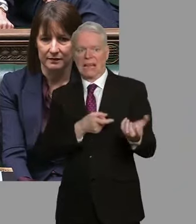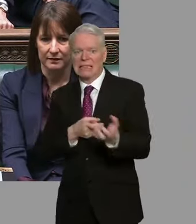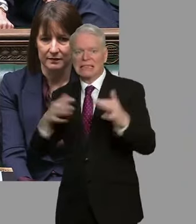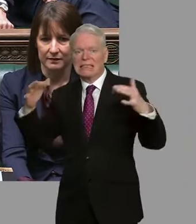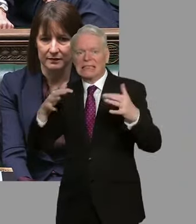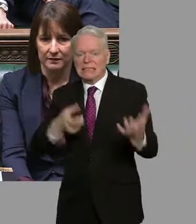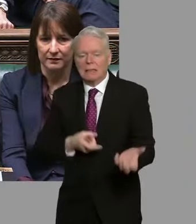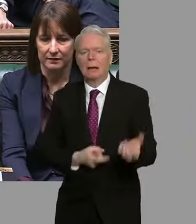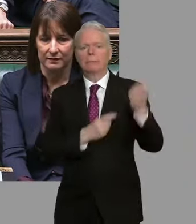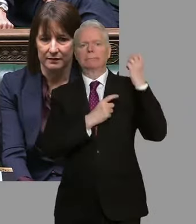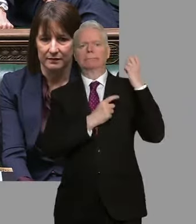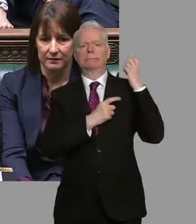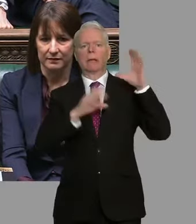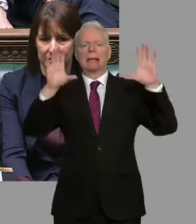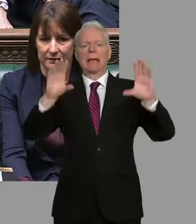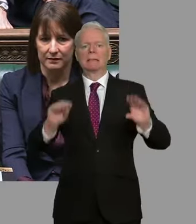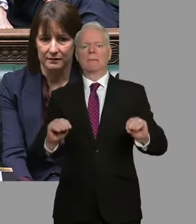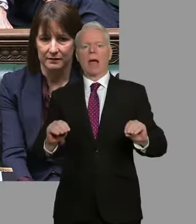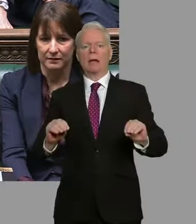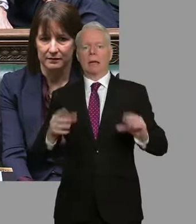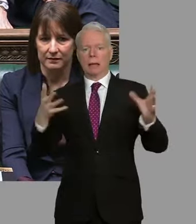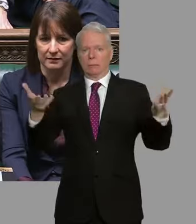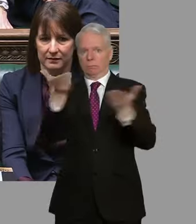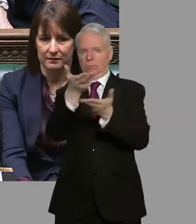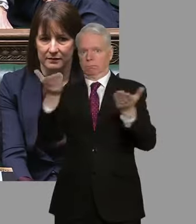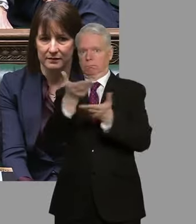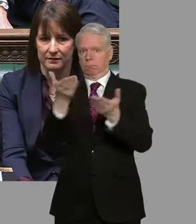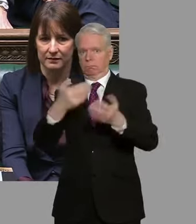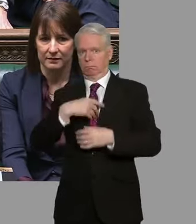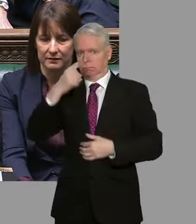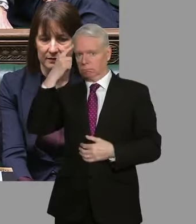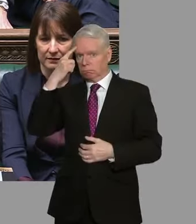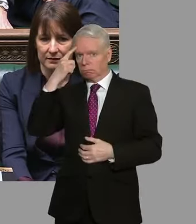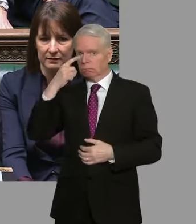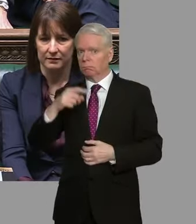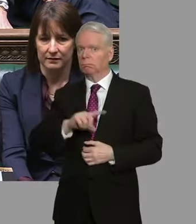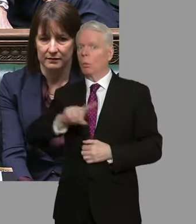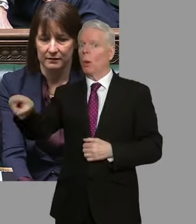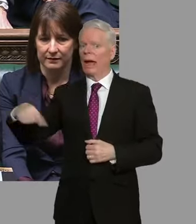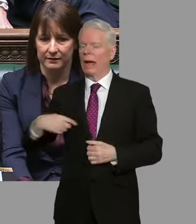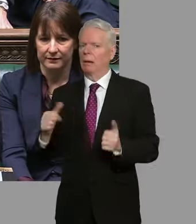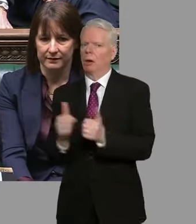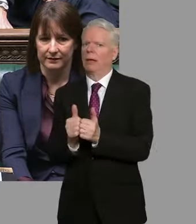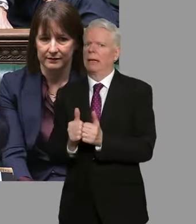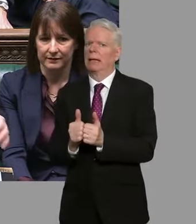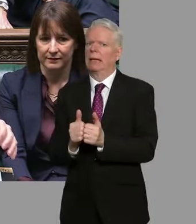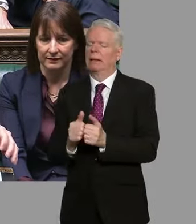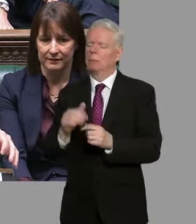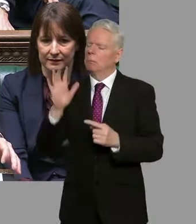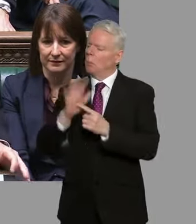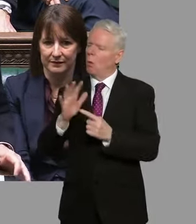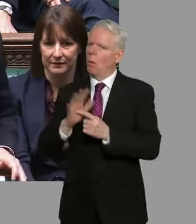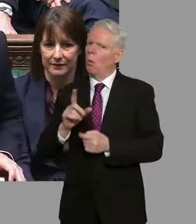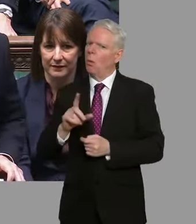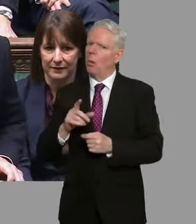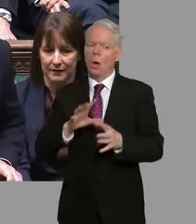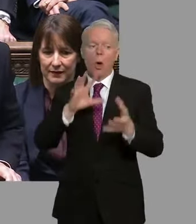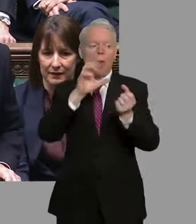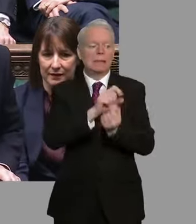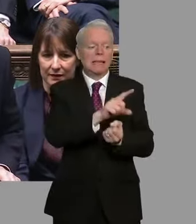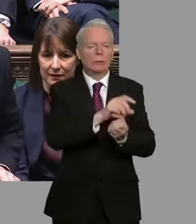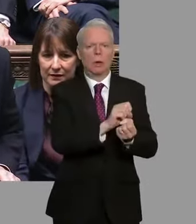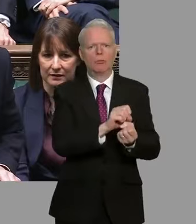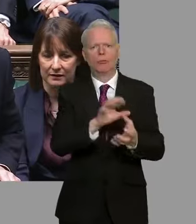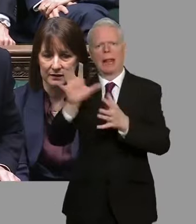through every single minute, every single day that this continues. So we hope that there can be progress there. In relation to